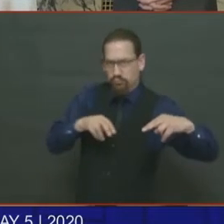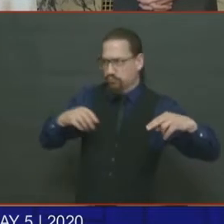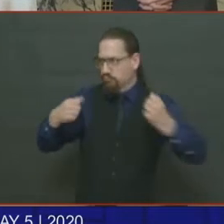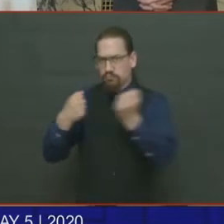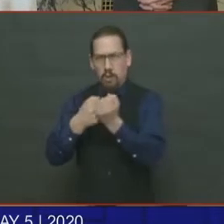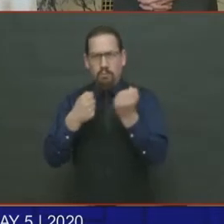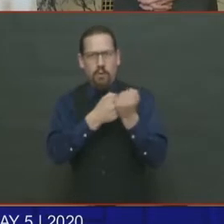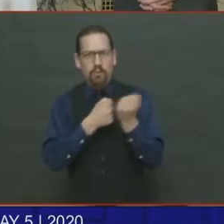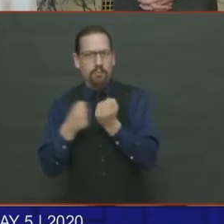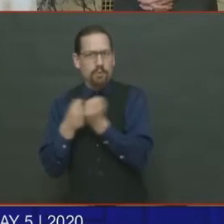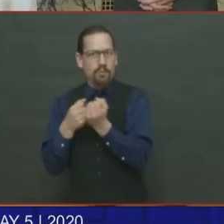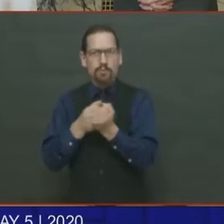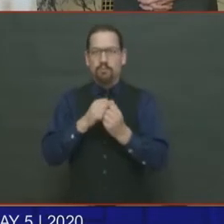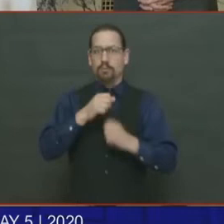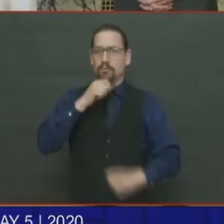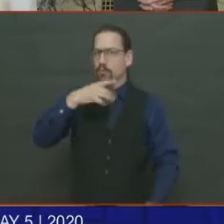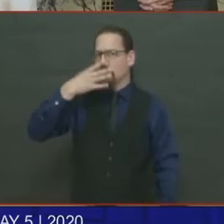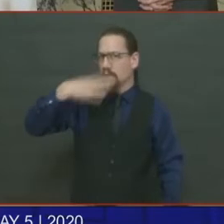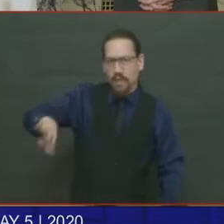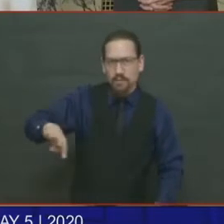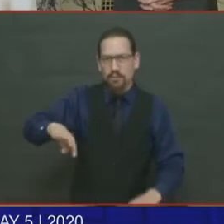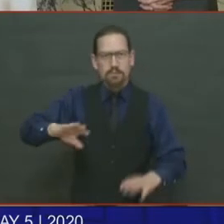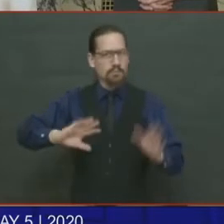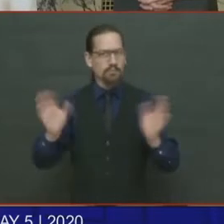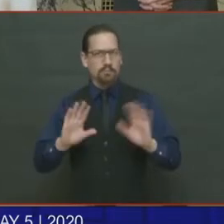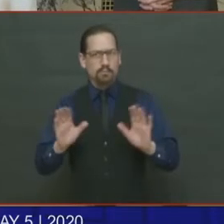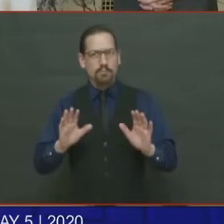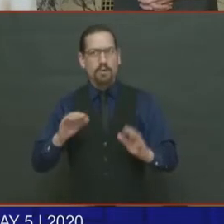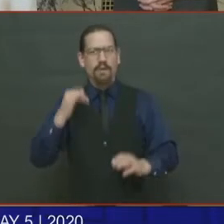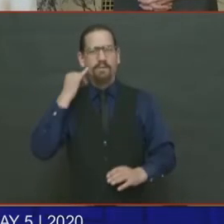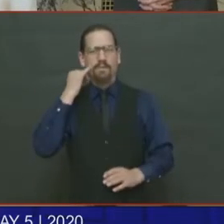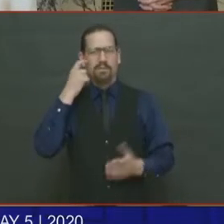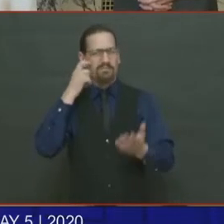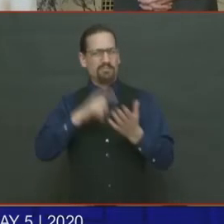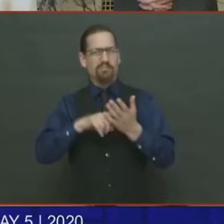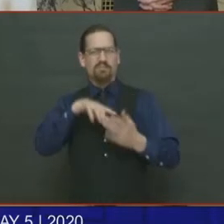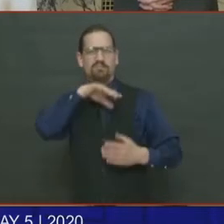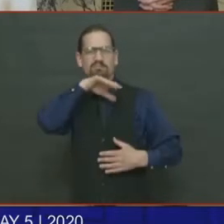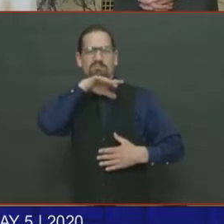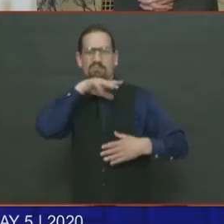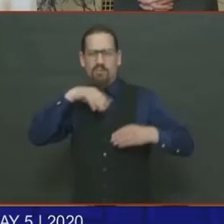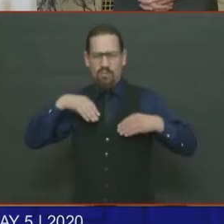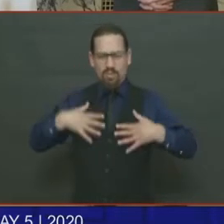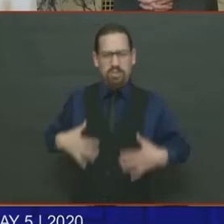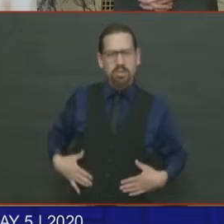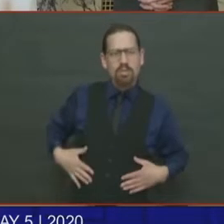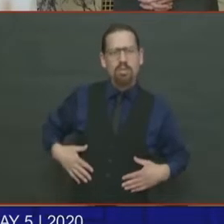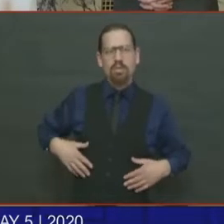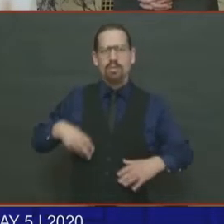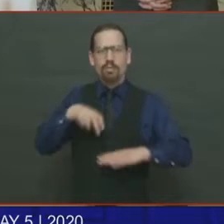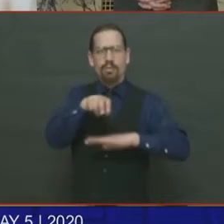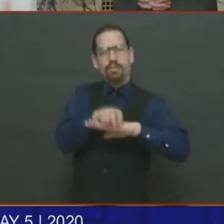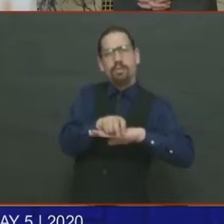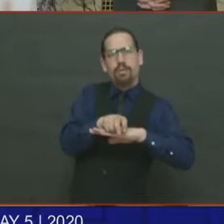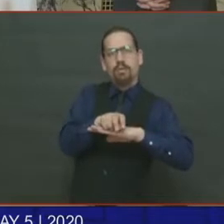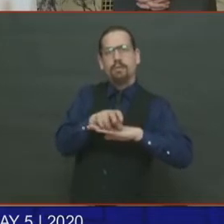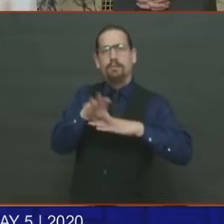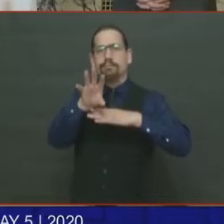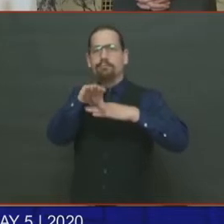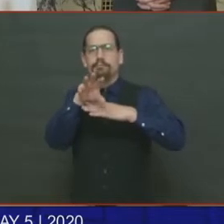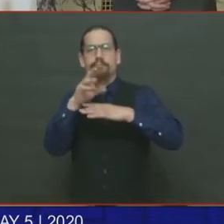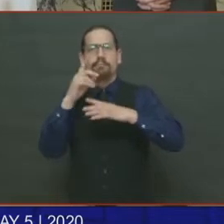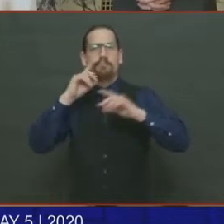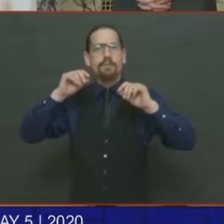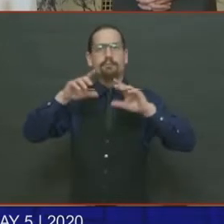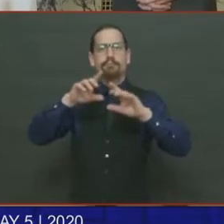neglected, coming to school in dirty clothes. So we're trying to implement this kind of screening in our distance learning. And I also hope that once